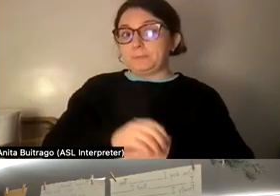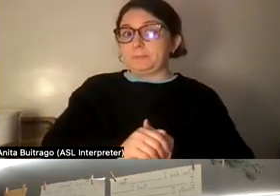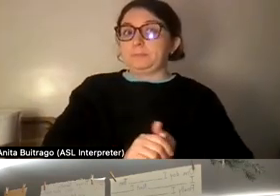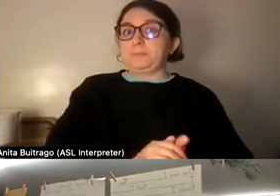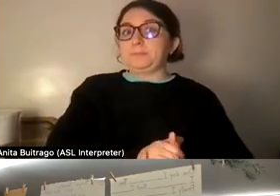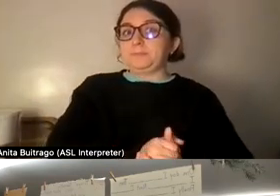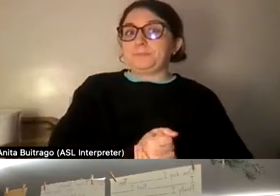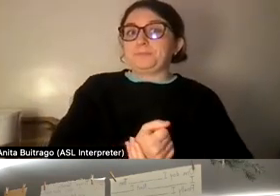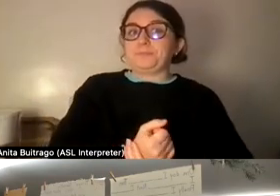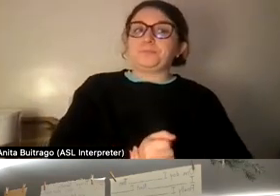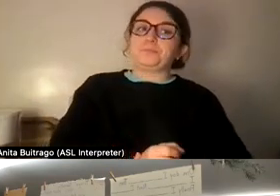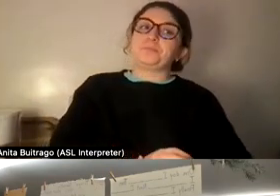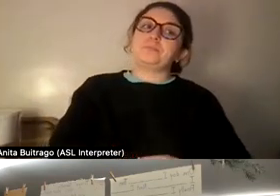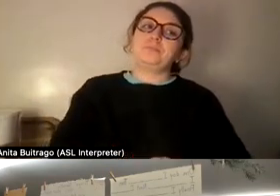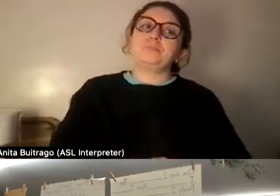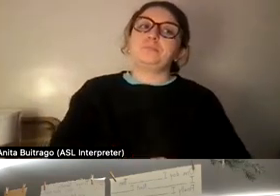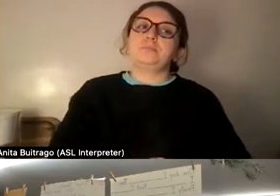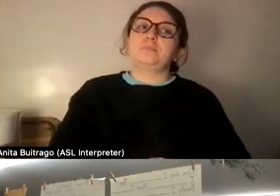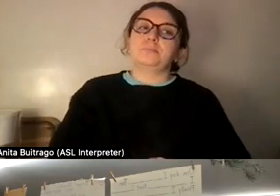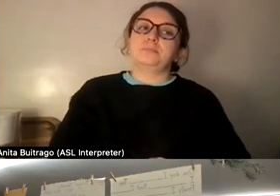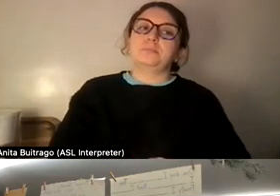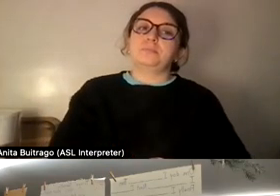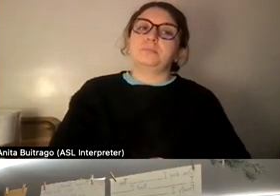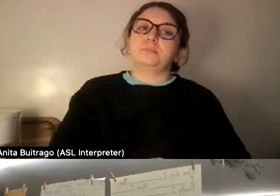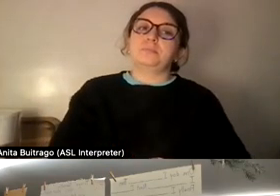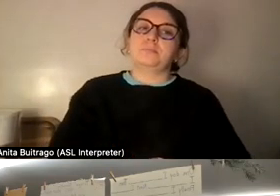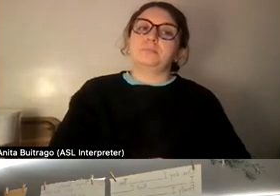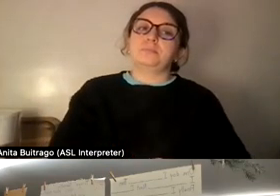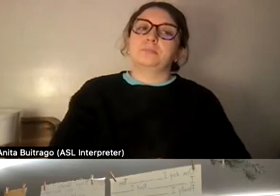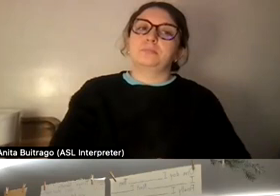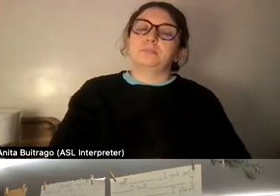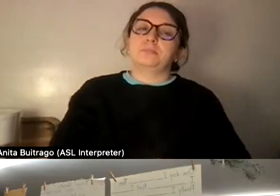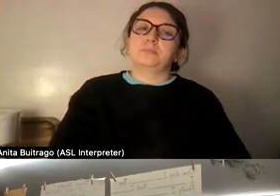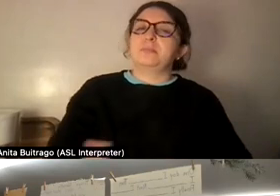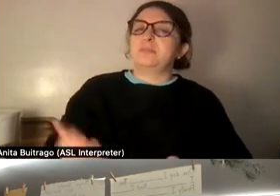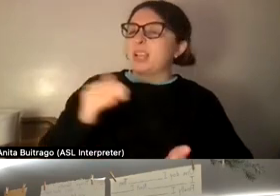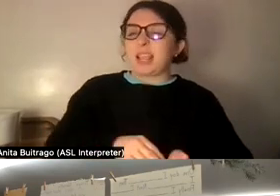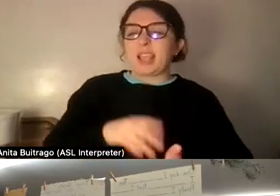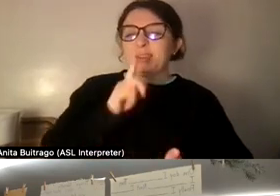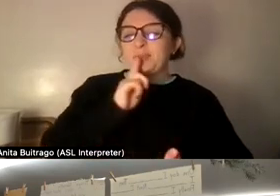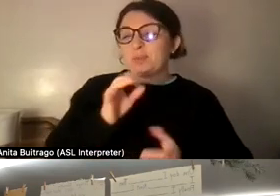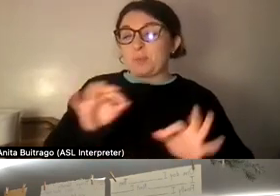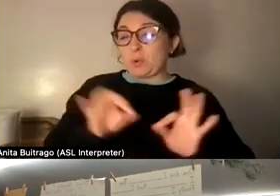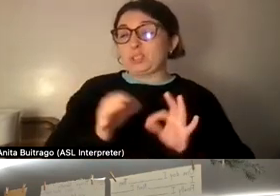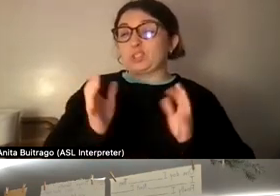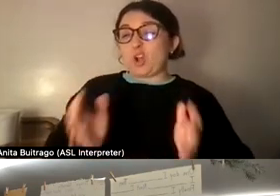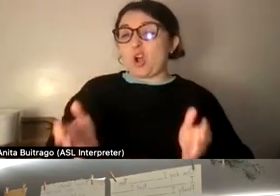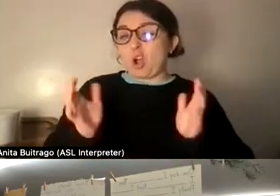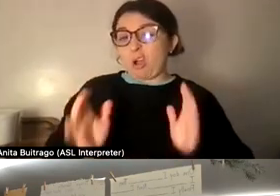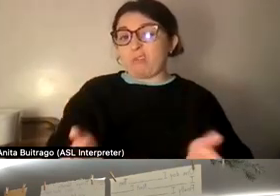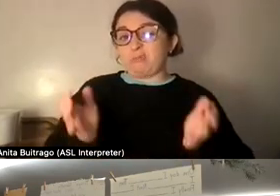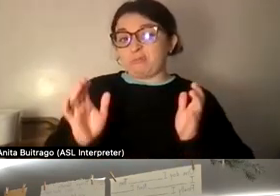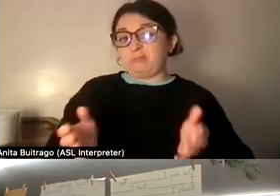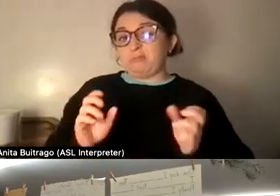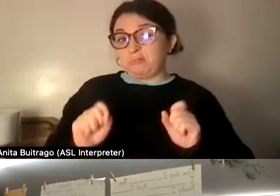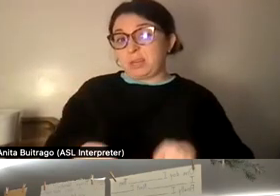And another one is, like we said earlier, just talk with your kids. You can increase their vocabulary and their